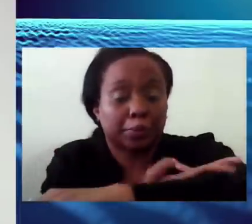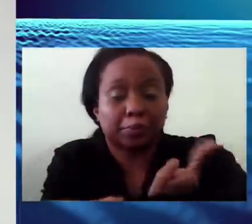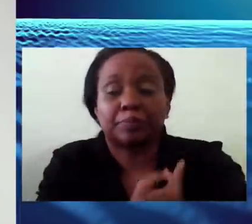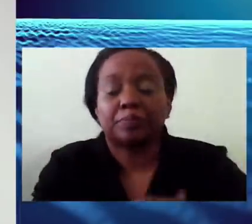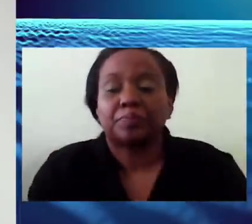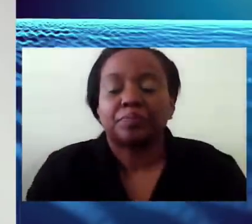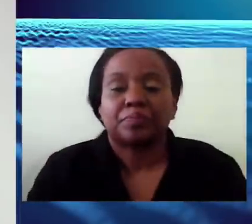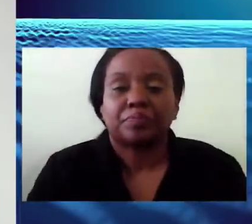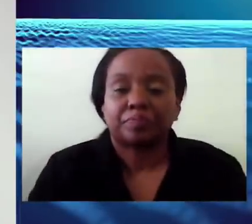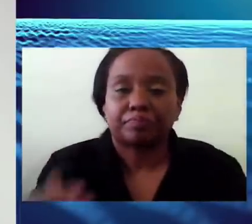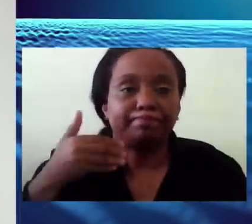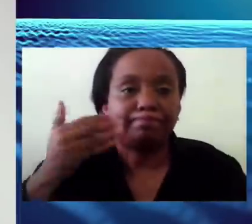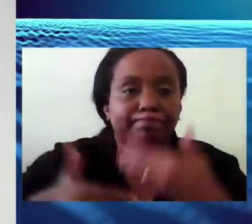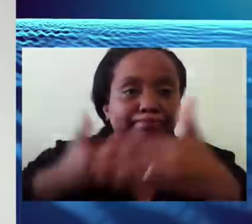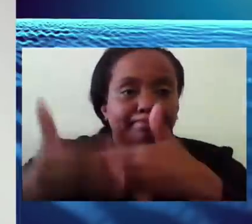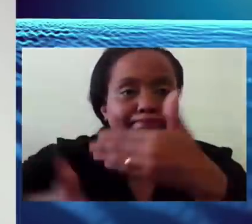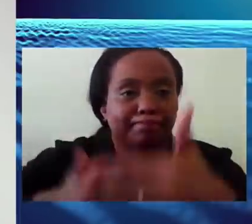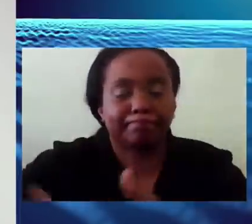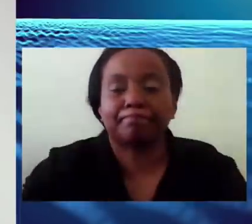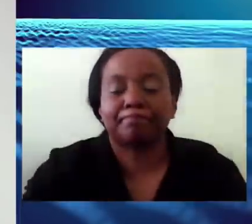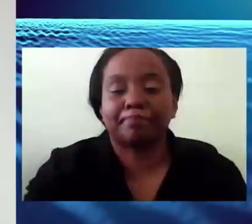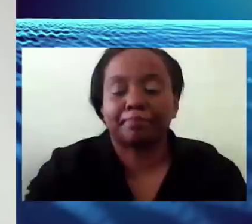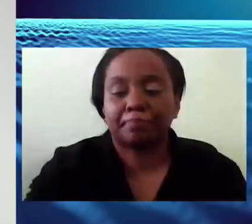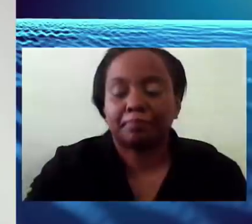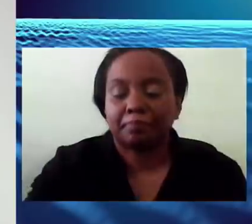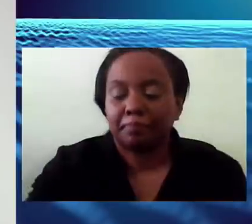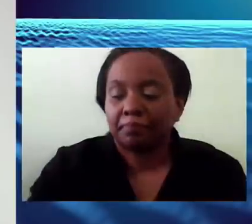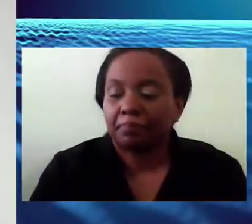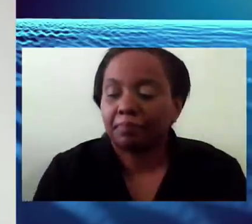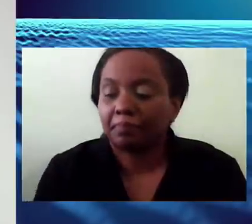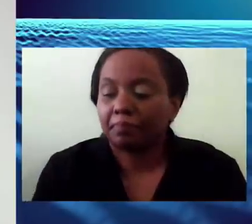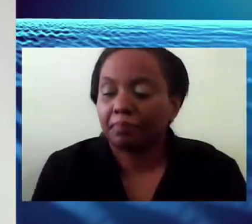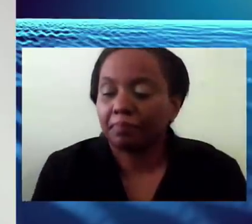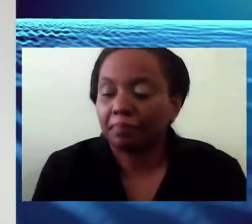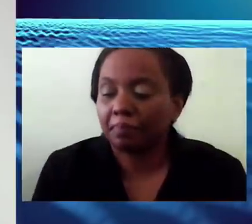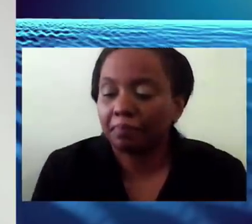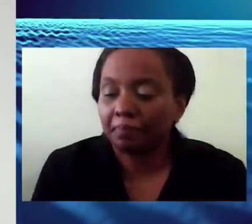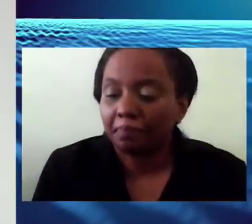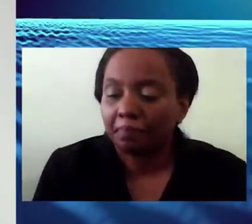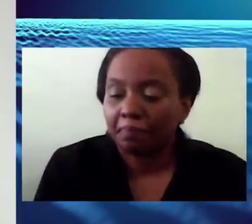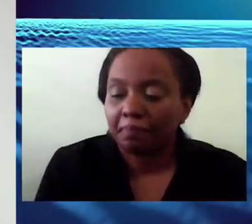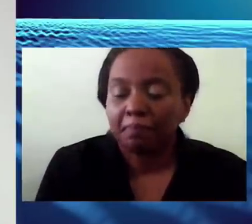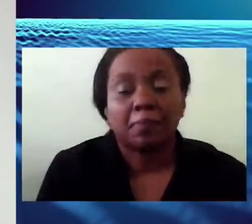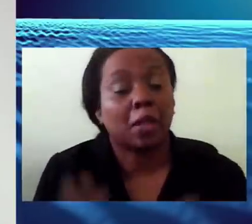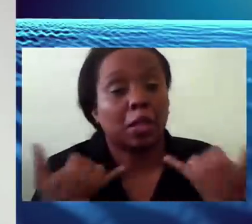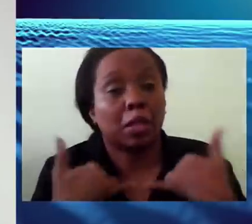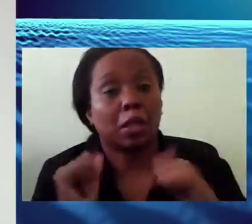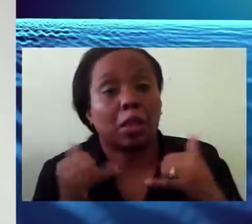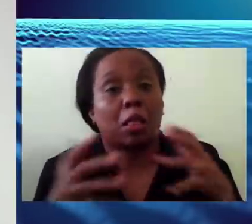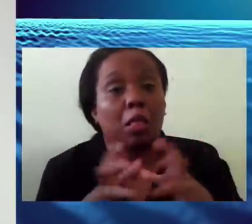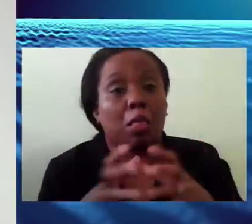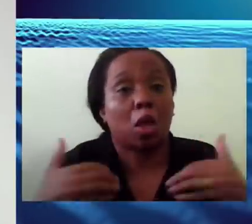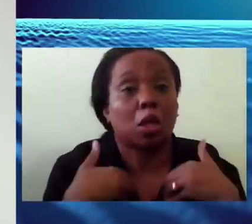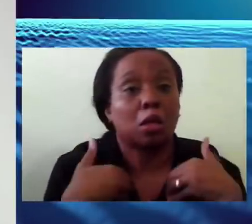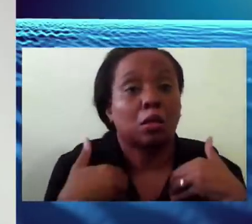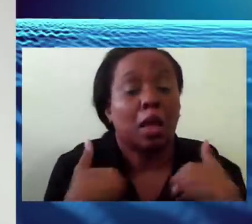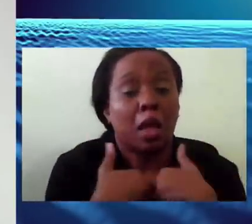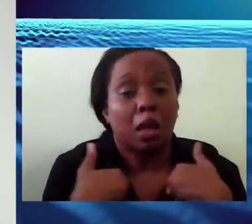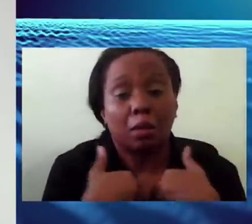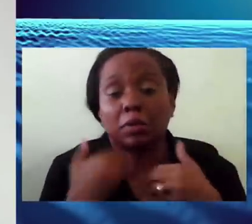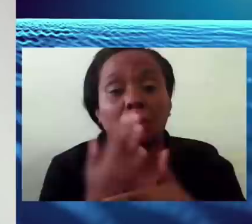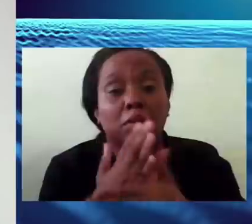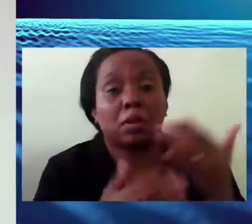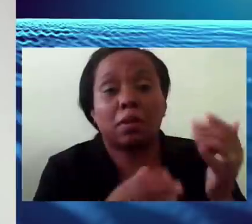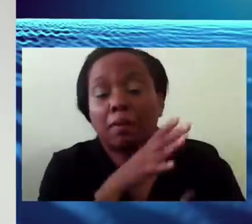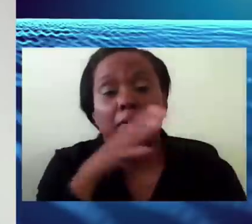as time goes on. There are still sheep out there. There's still cattle out there in the pastures. I understand that some farmers may